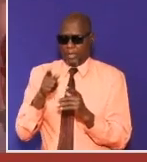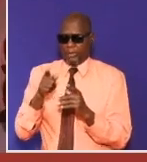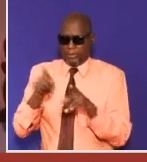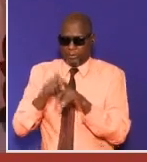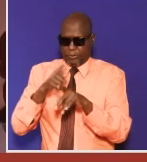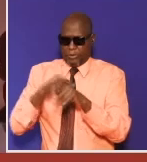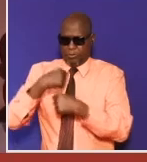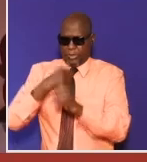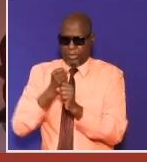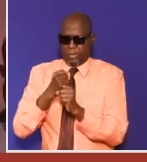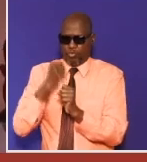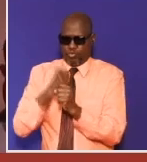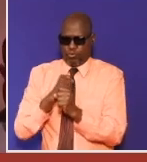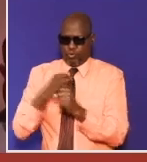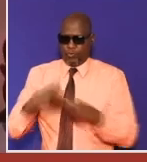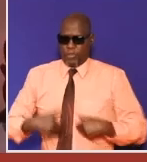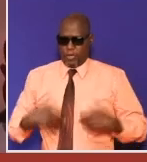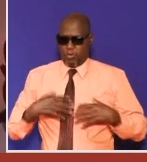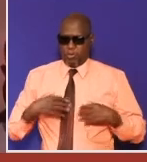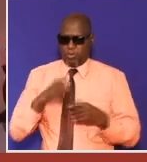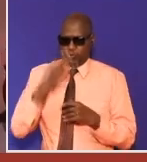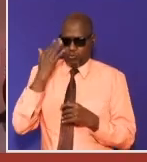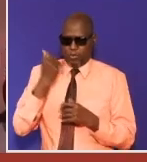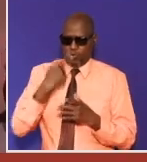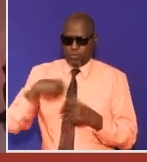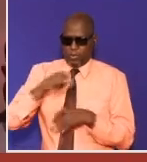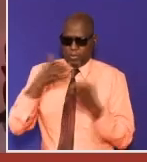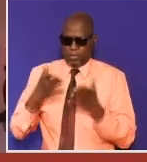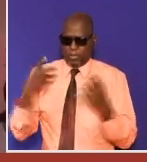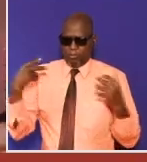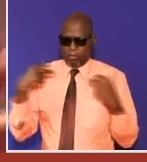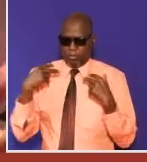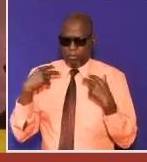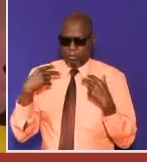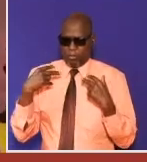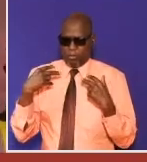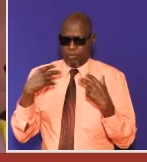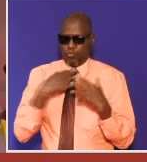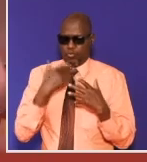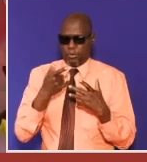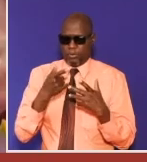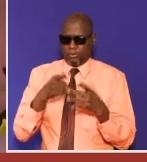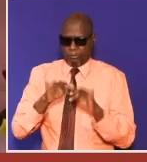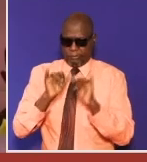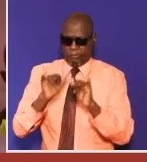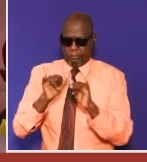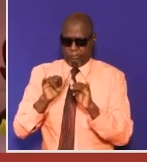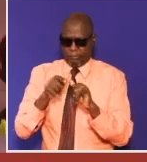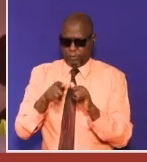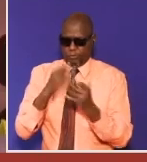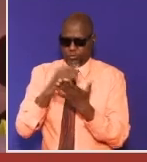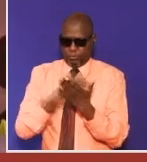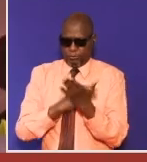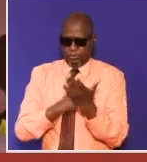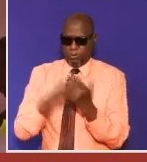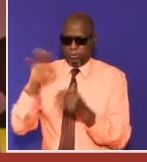for our young people. Na kwa hivyo ndio sisi tuko hapo tumekwama kwa hii program. Nataka niambie hao wajumbe asanti kwa ile mlitupitisha